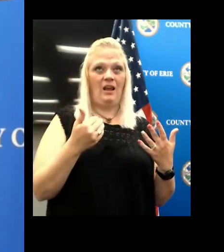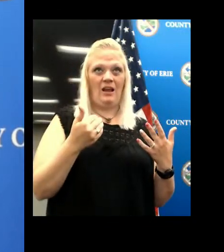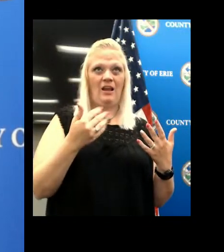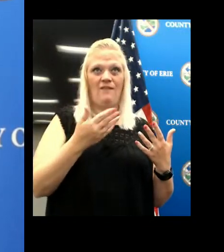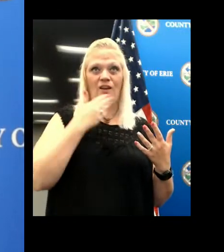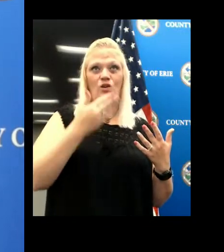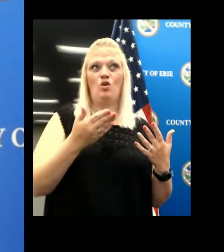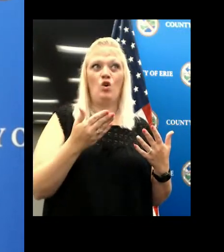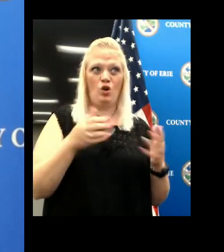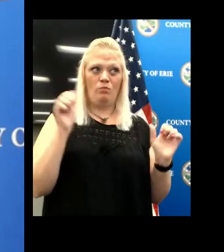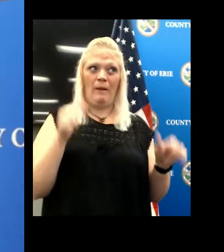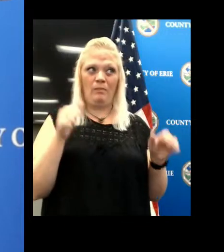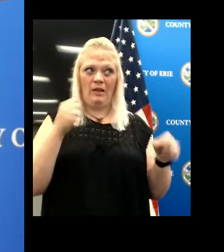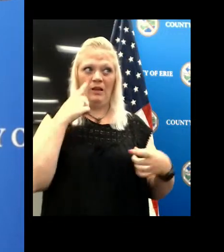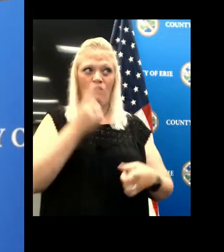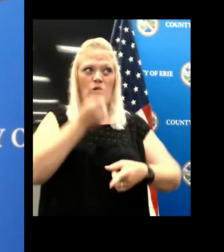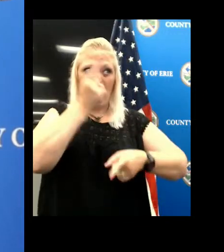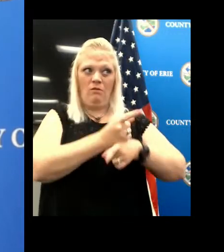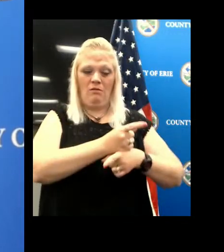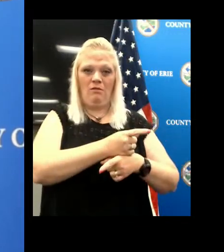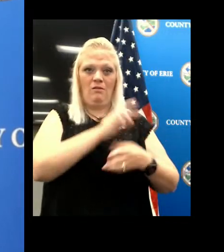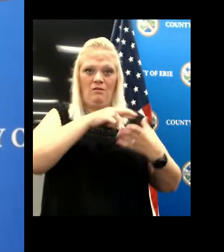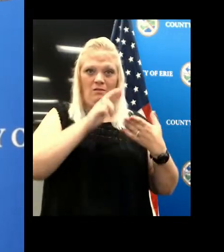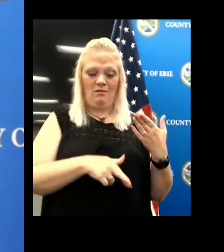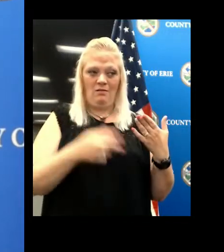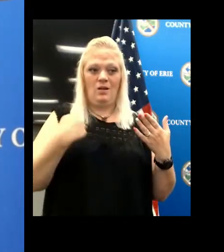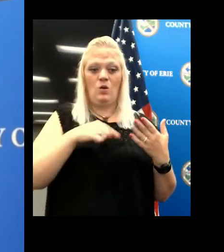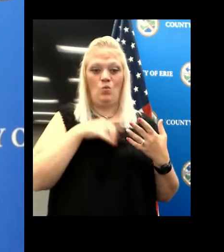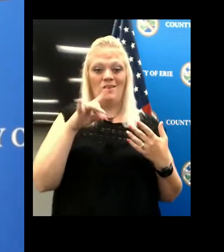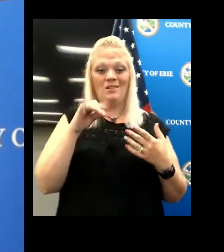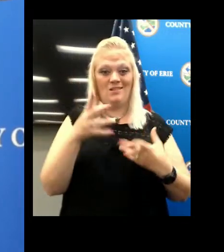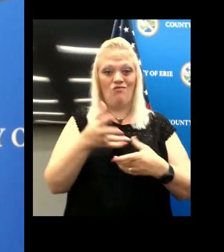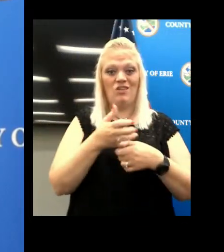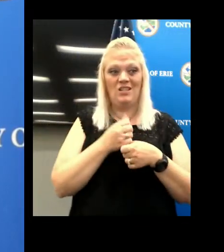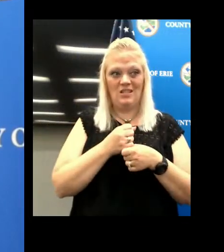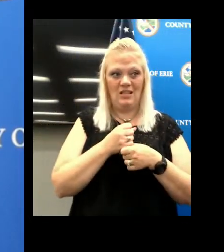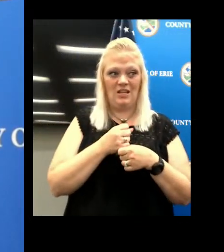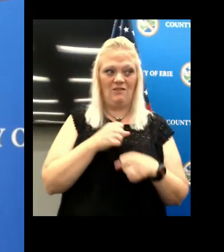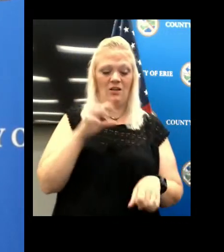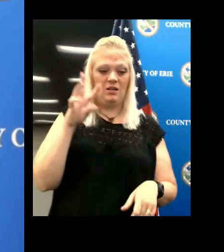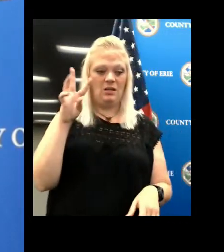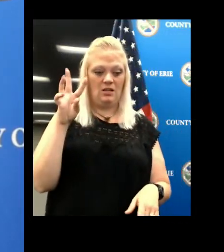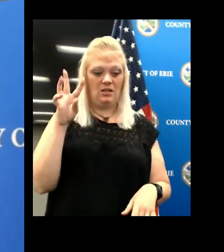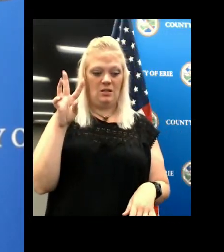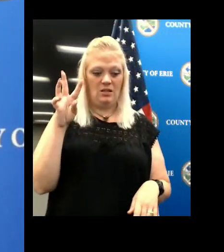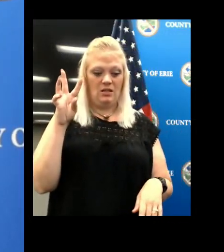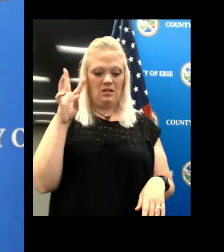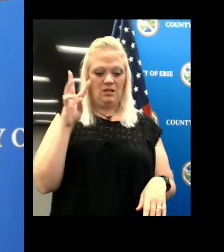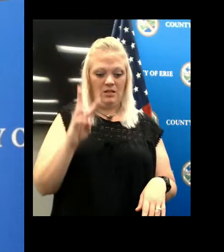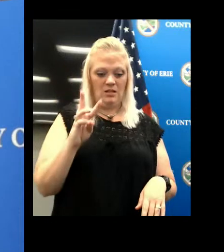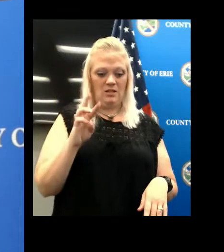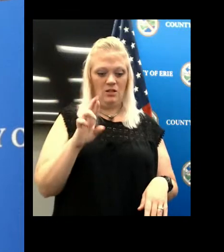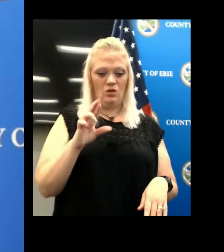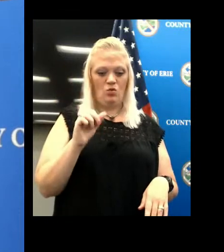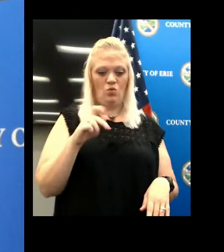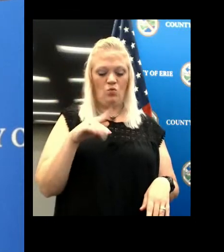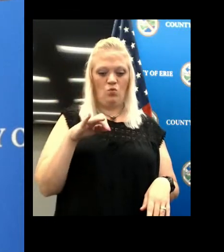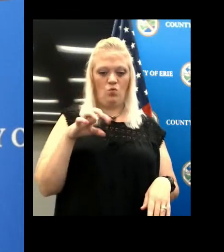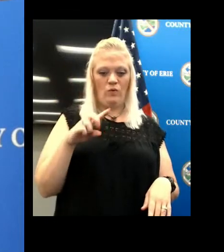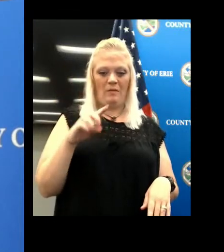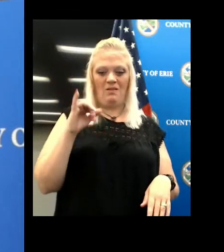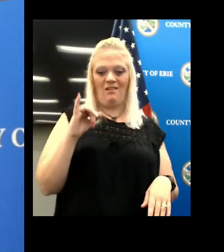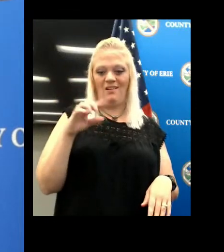of accuracy associated with it. We did receive 6 rapid